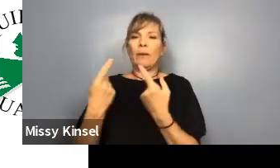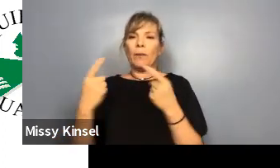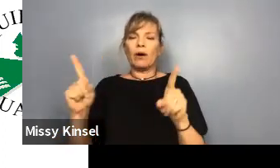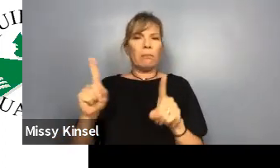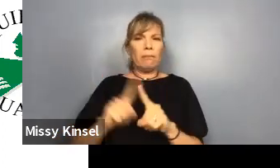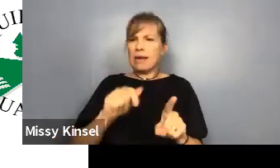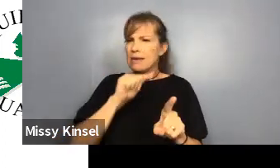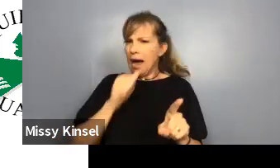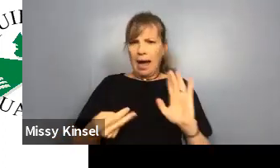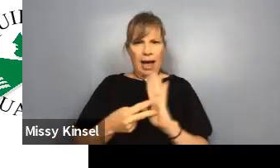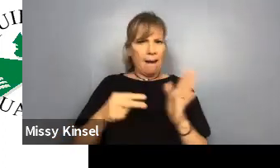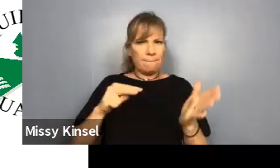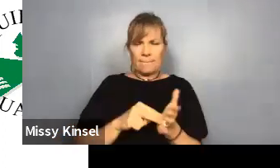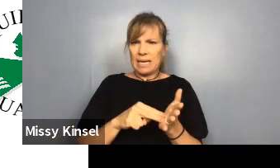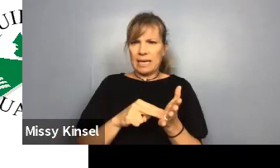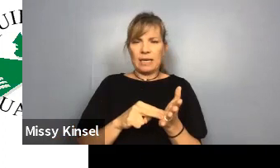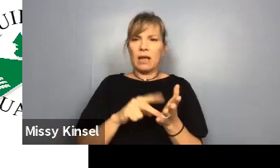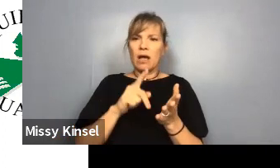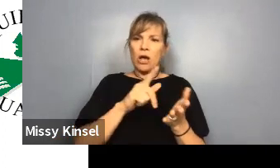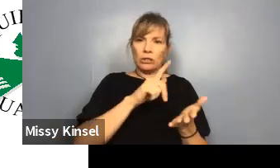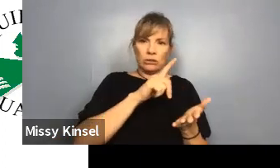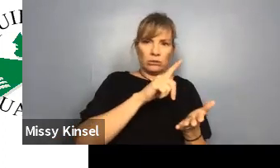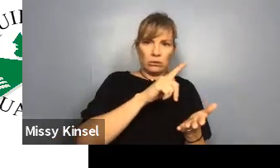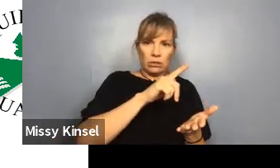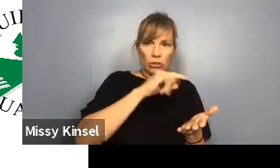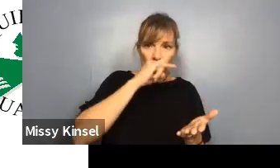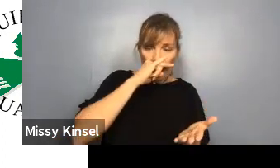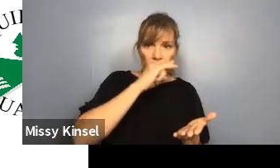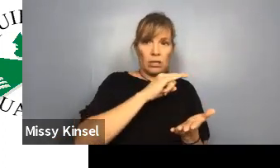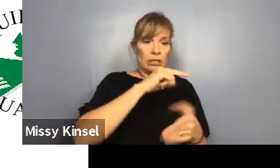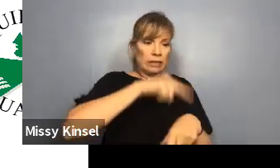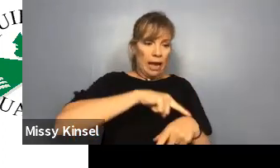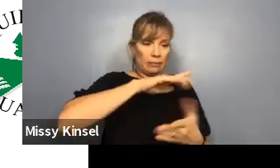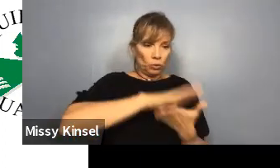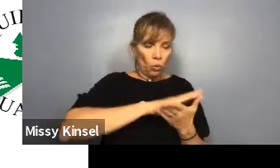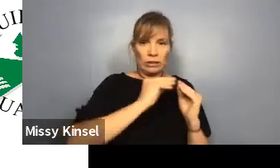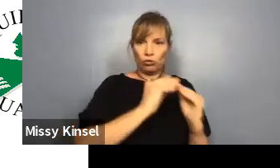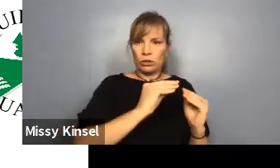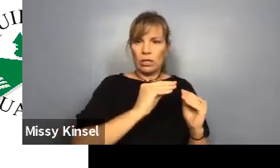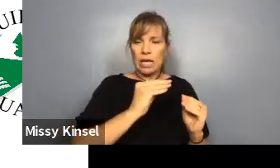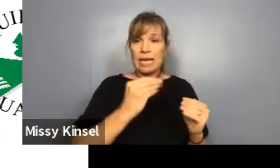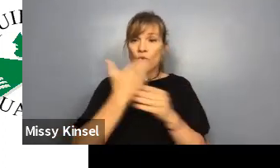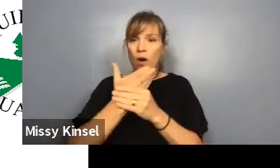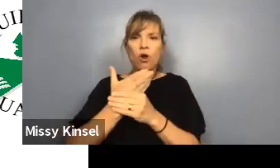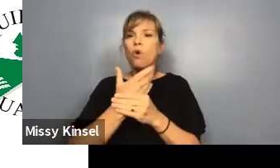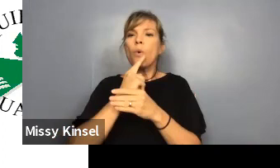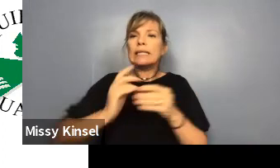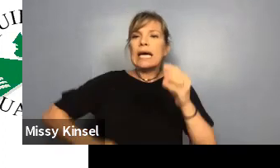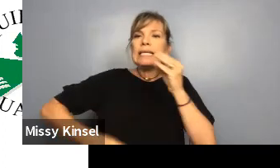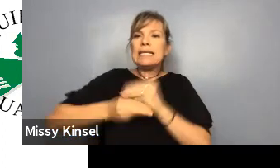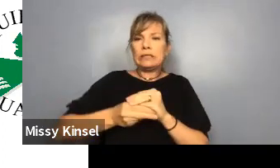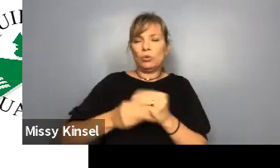it doesn't necessarily need to interrupt your child's instructional time. It should only be in addition to.